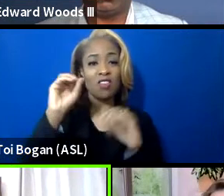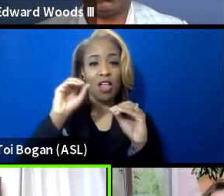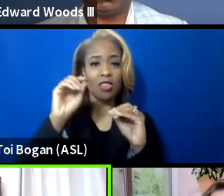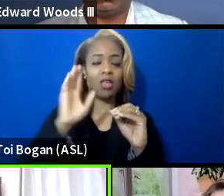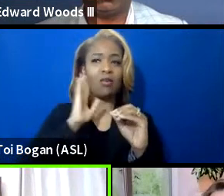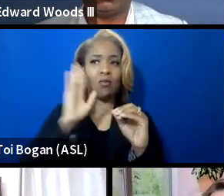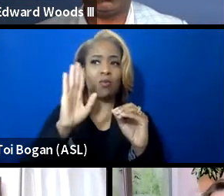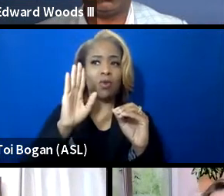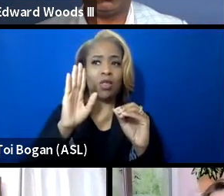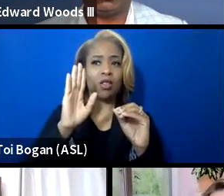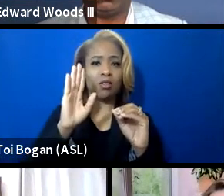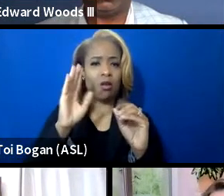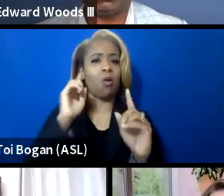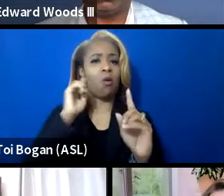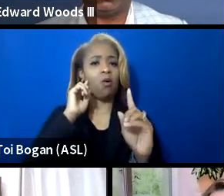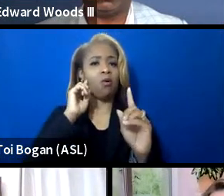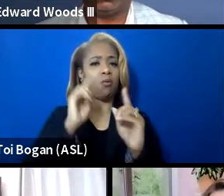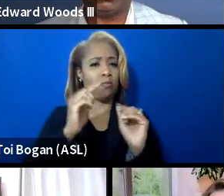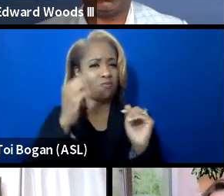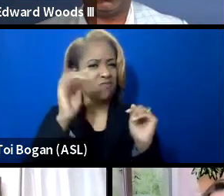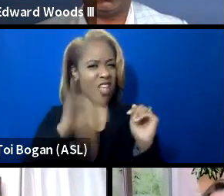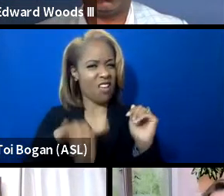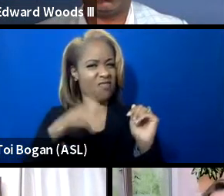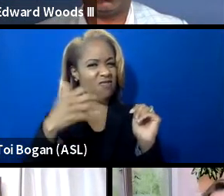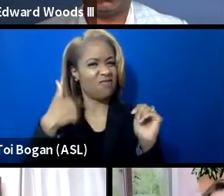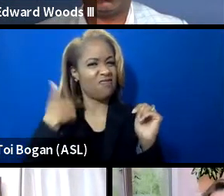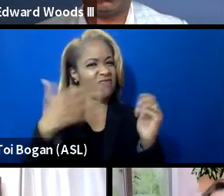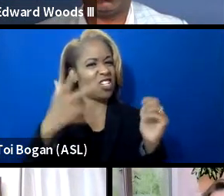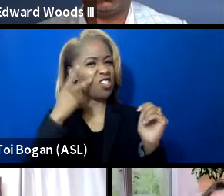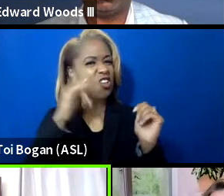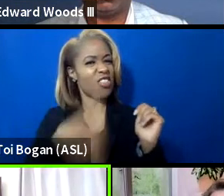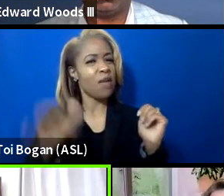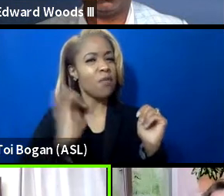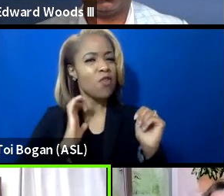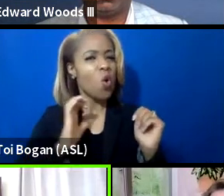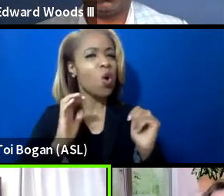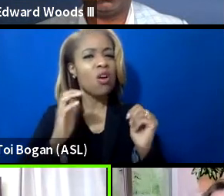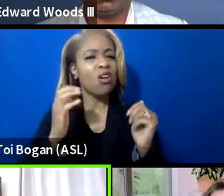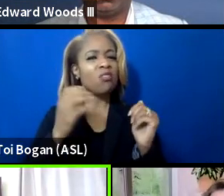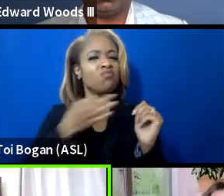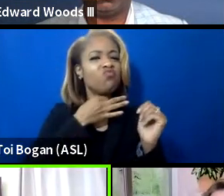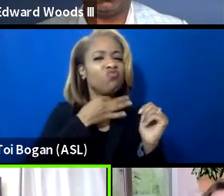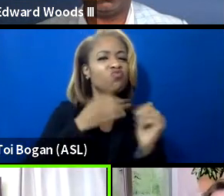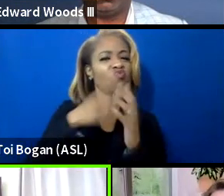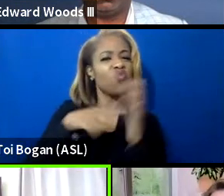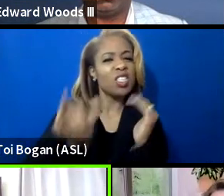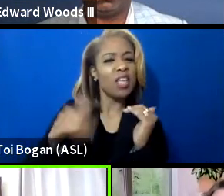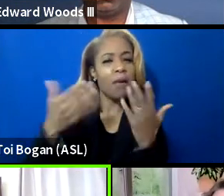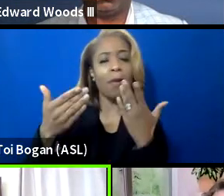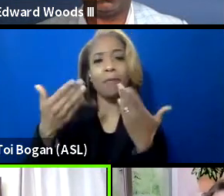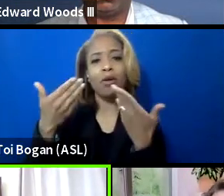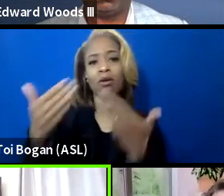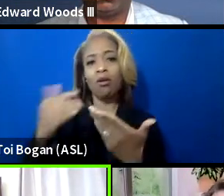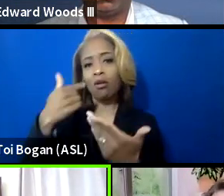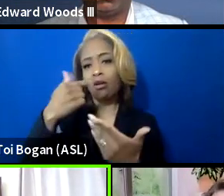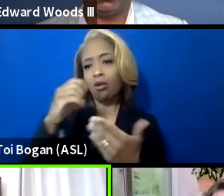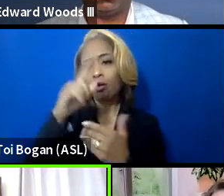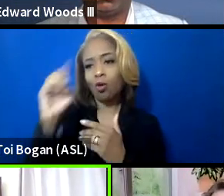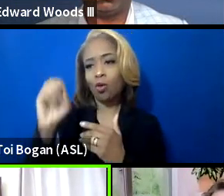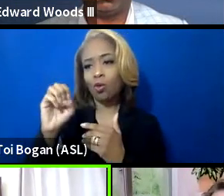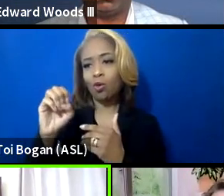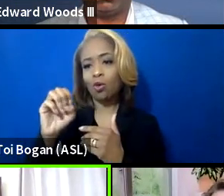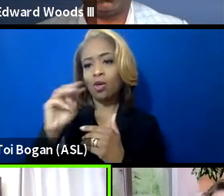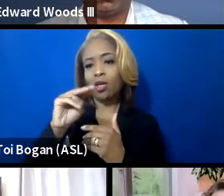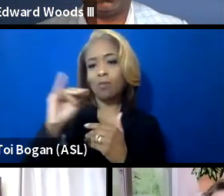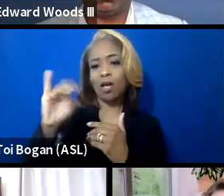and you see our faces and you're interacting in that way. So that's what I can say. And just